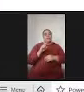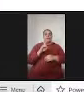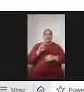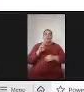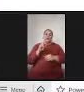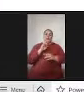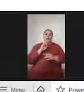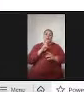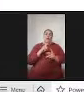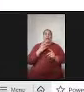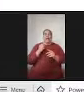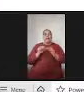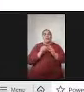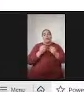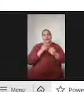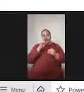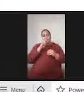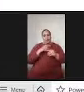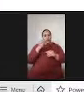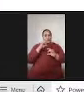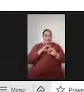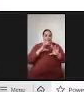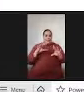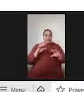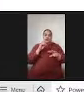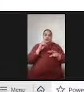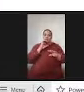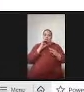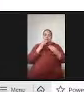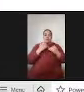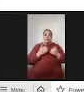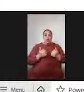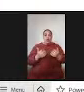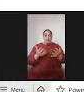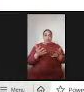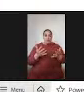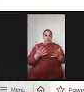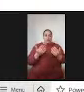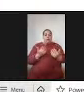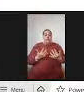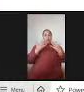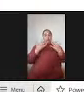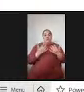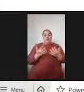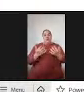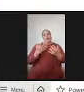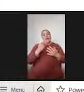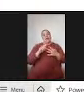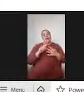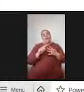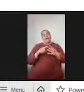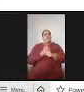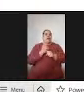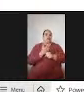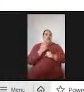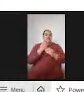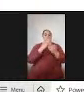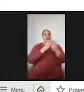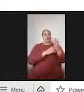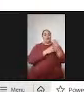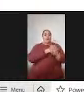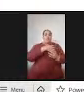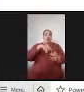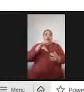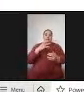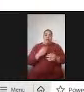need to understand. So Parliament as certain functions, constitutional mandates,